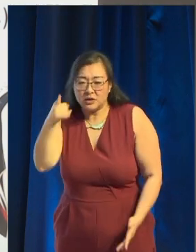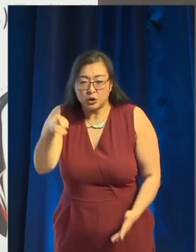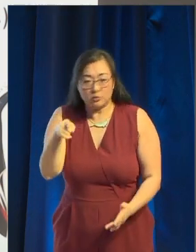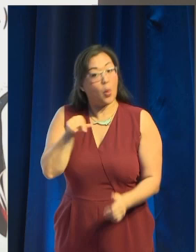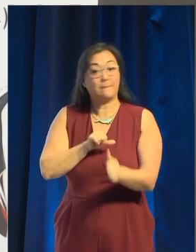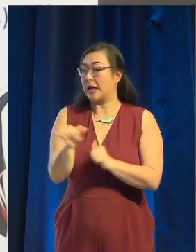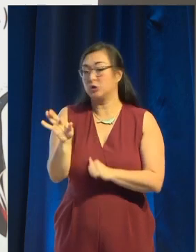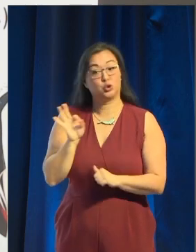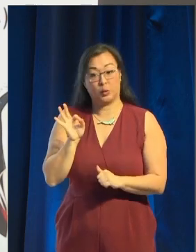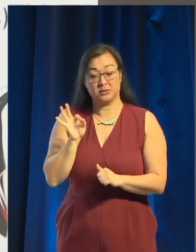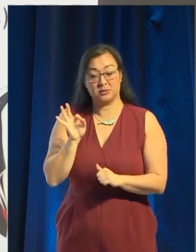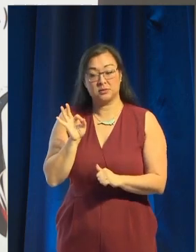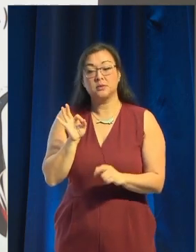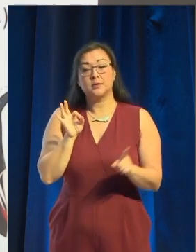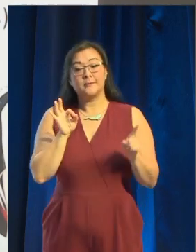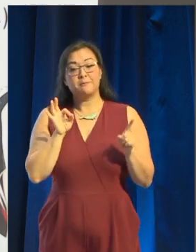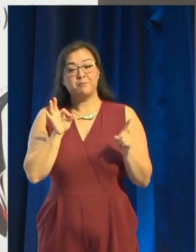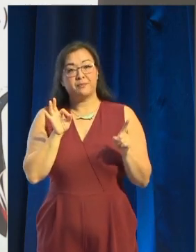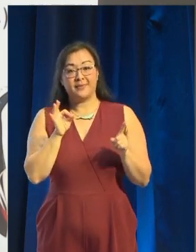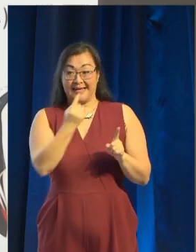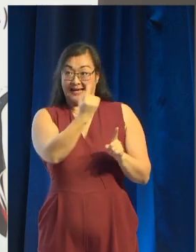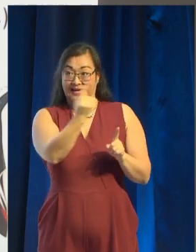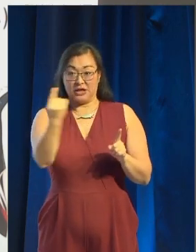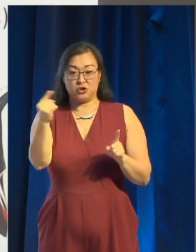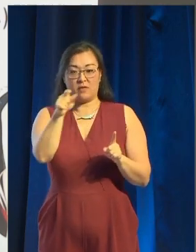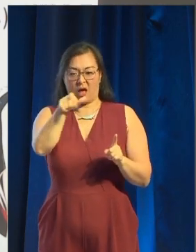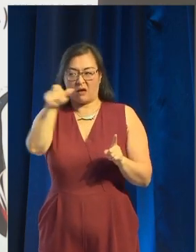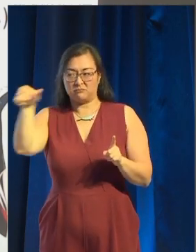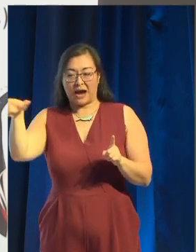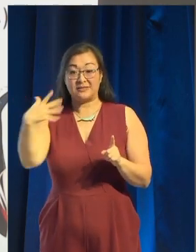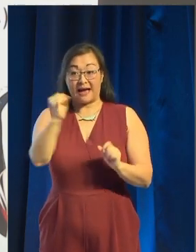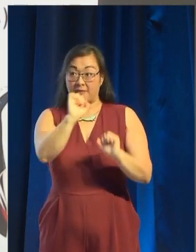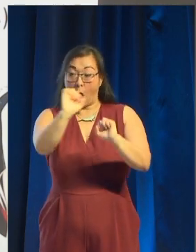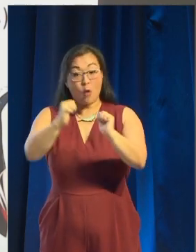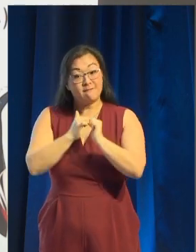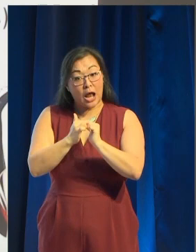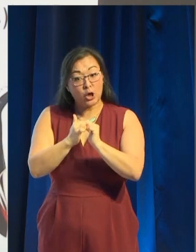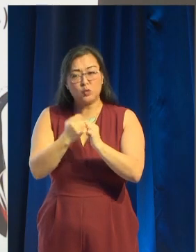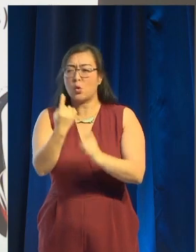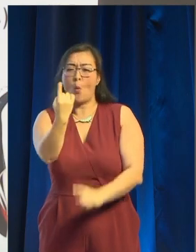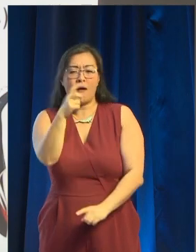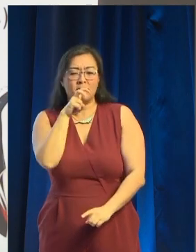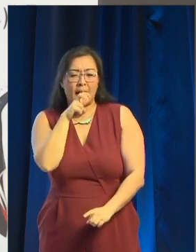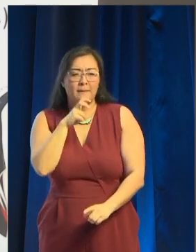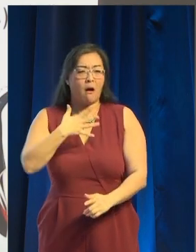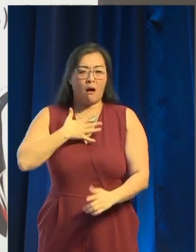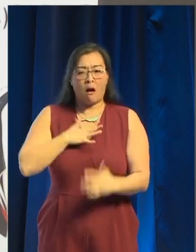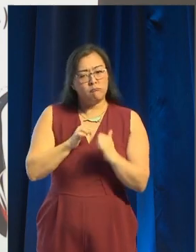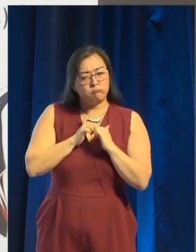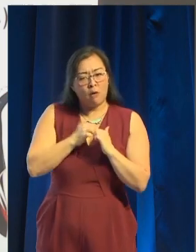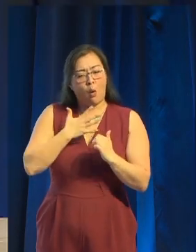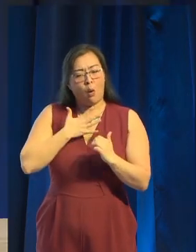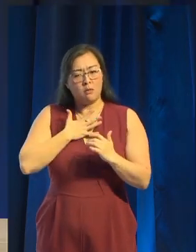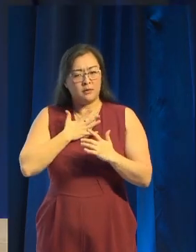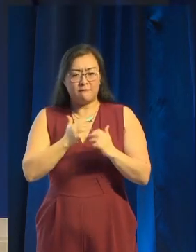in line with the values the crush has. For example, one of them values courage and action, and